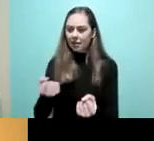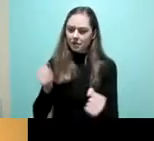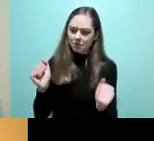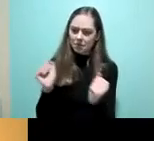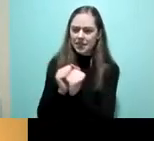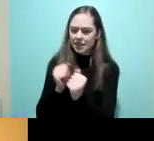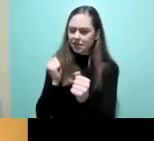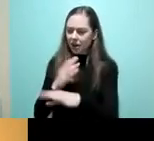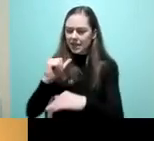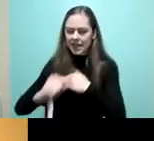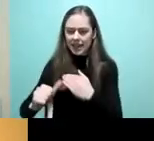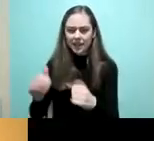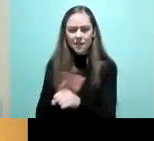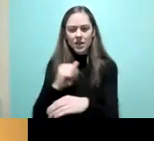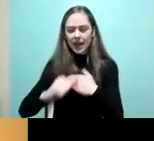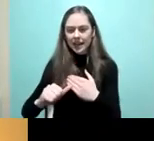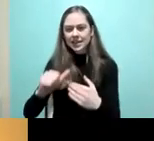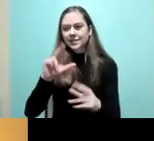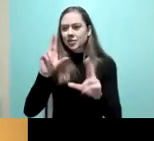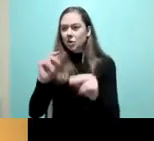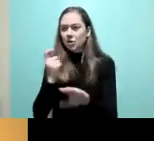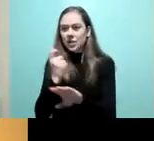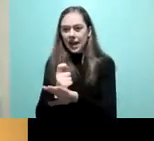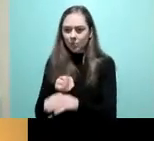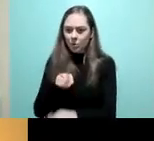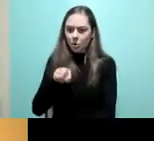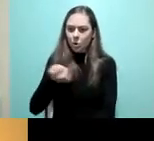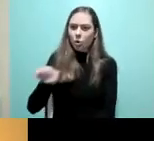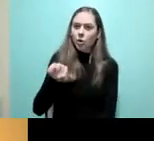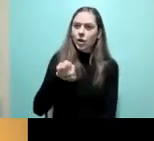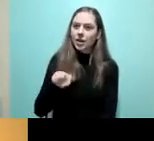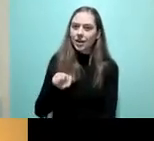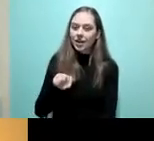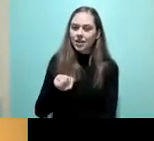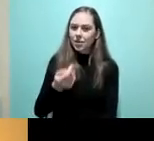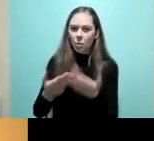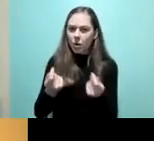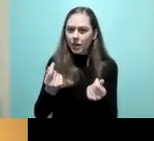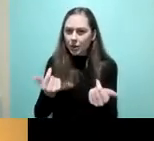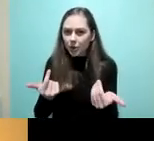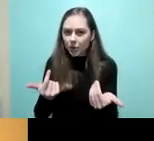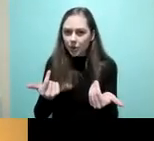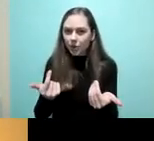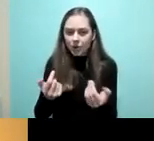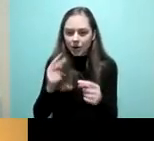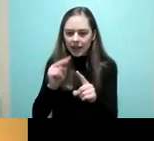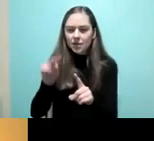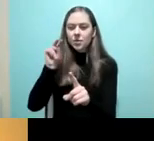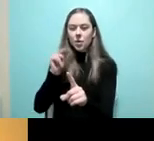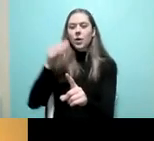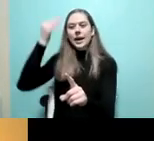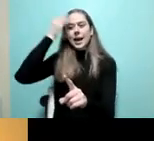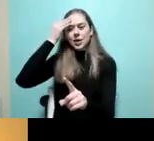um, you've no time to cook. Okay. So what do? You foresee this plan, you foresee